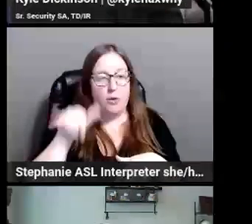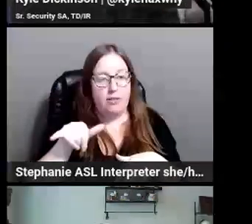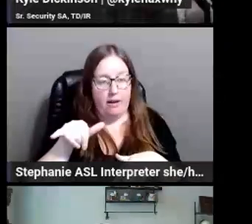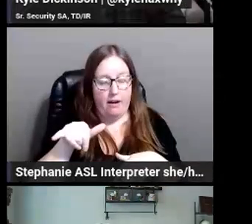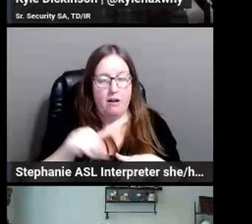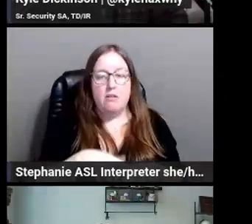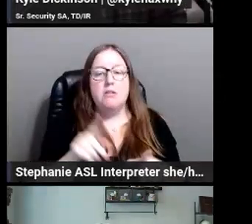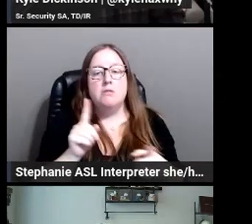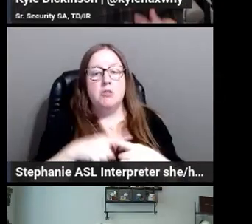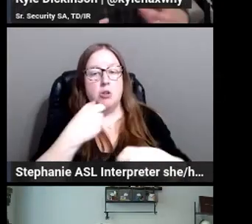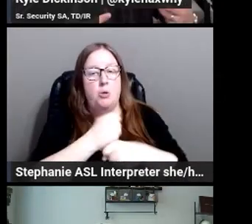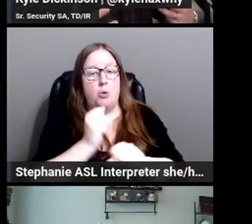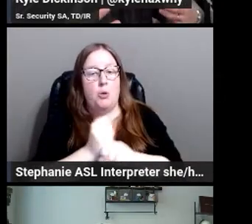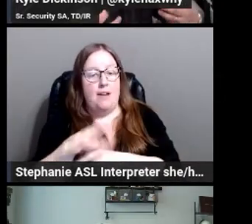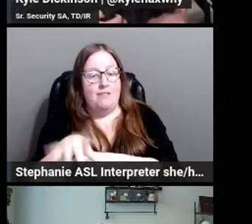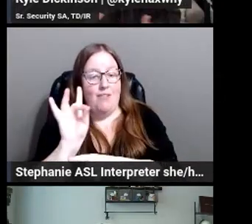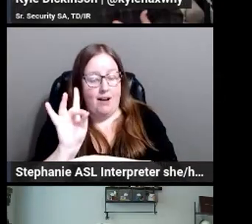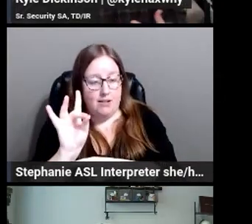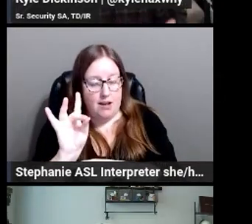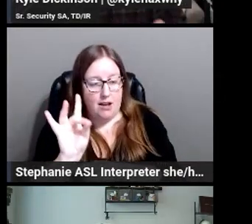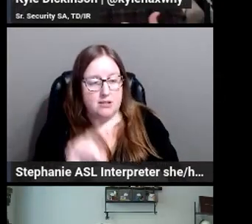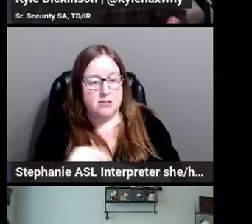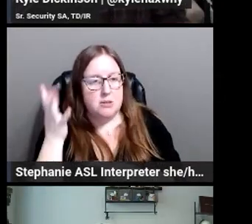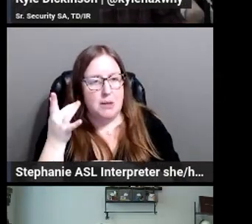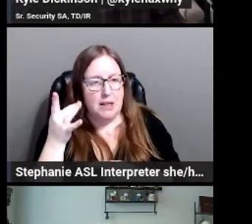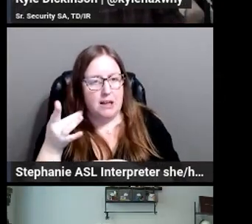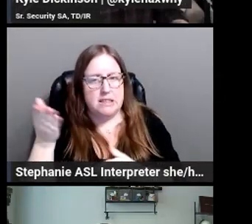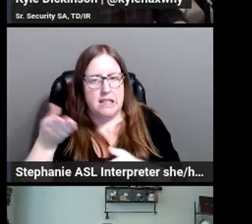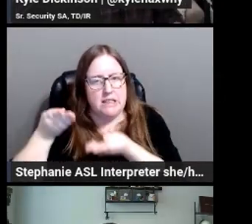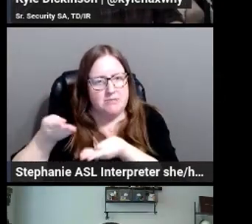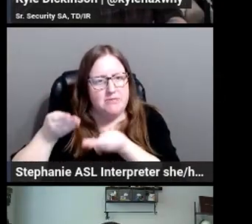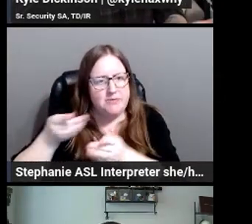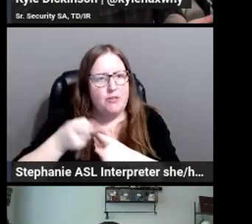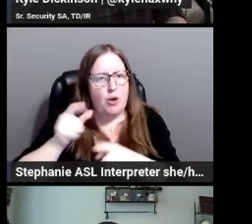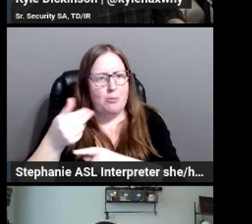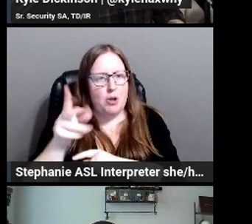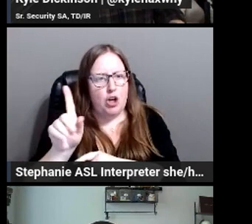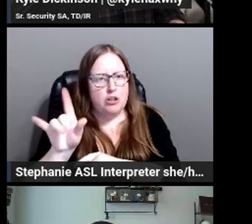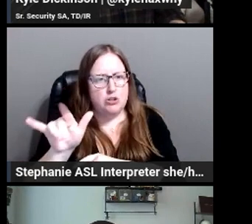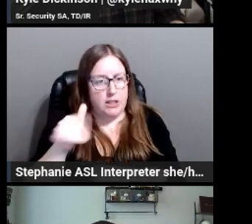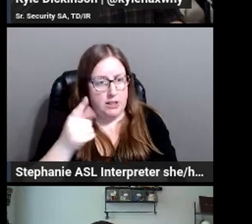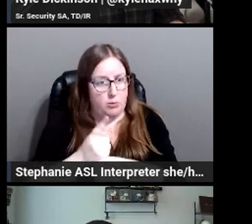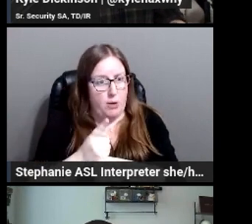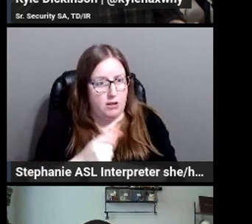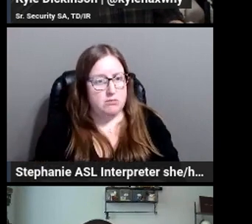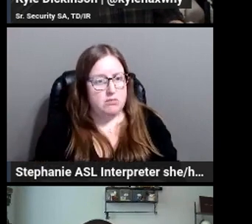be able to create these findings because it's being fed by guard duty. Do they have that right?